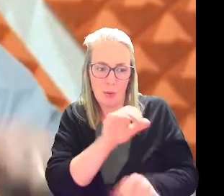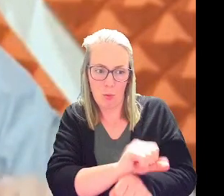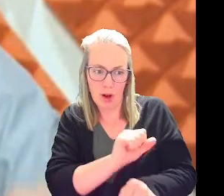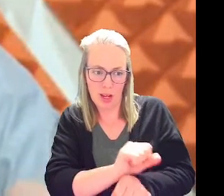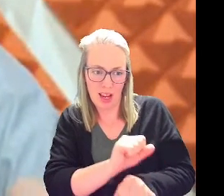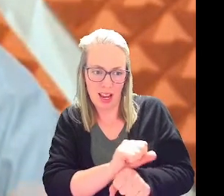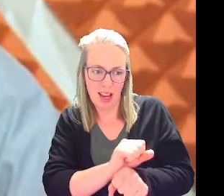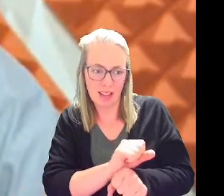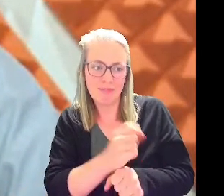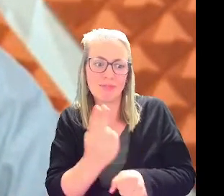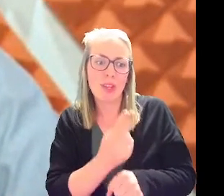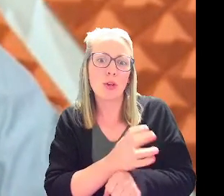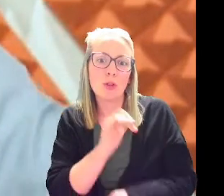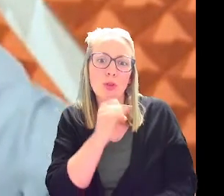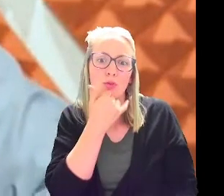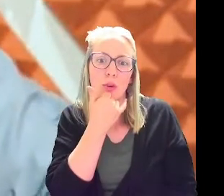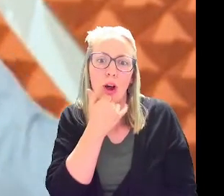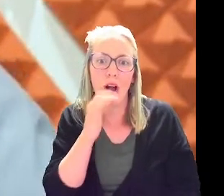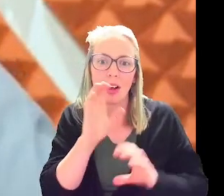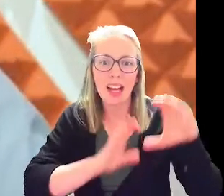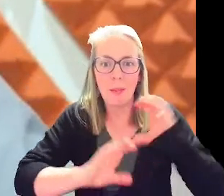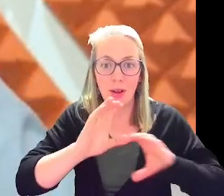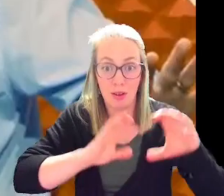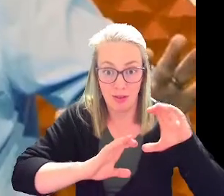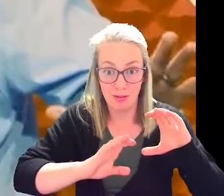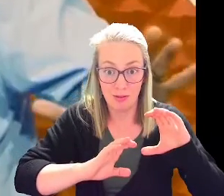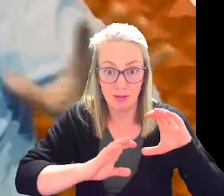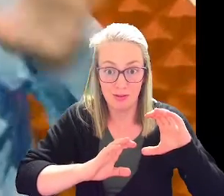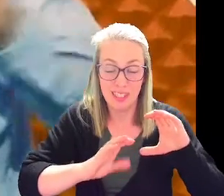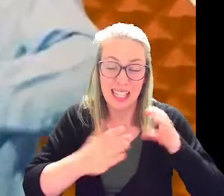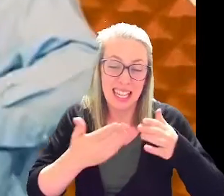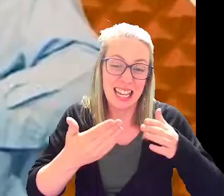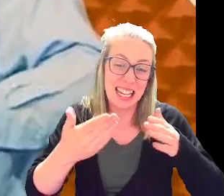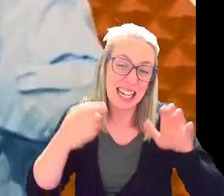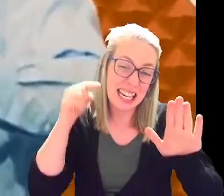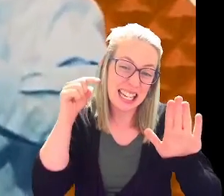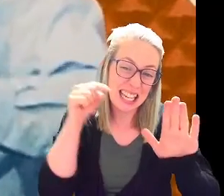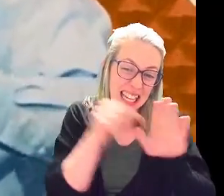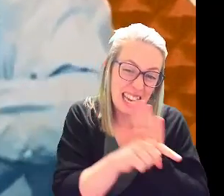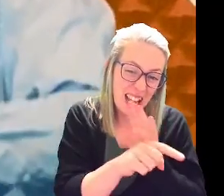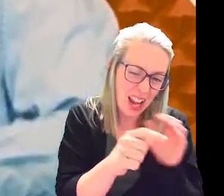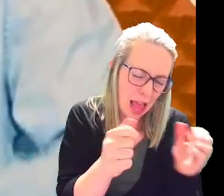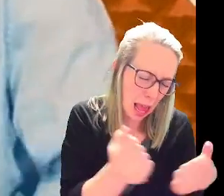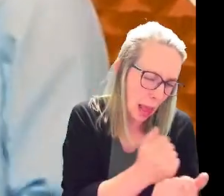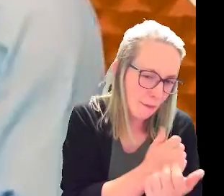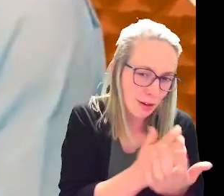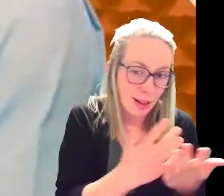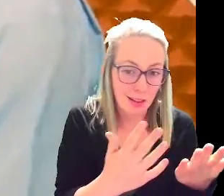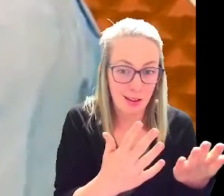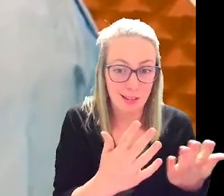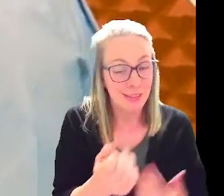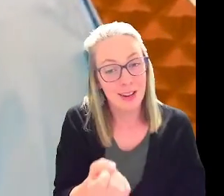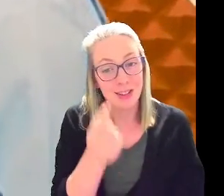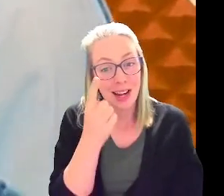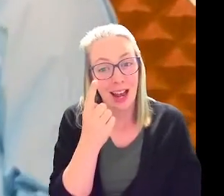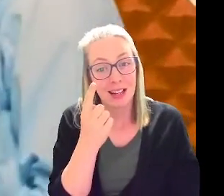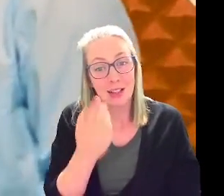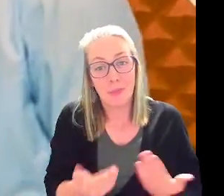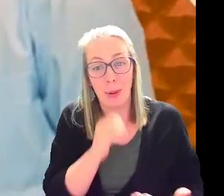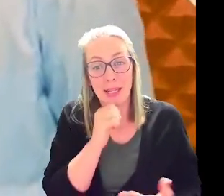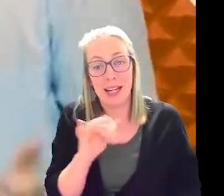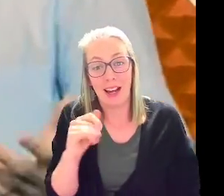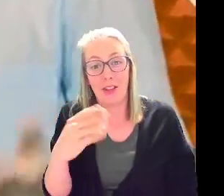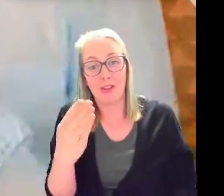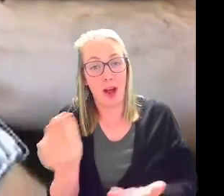he sprayed those 2 holes, and he killed everything. So you better believe he probably wasn't brought back.